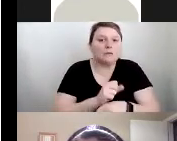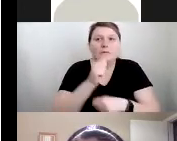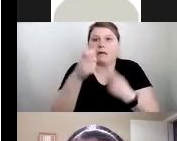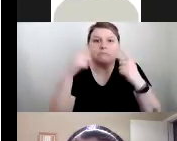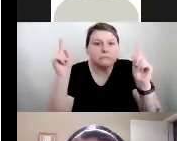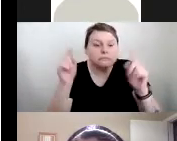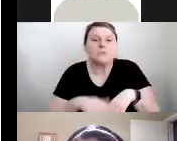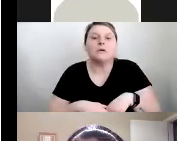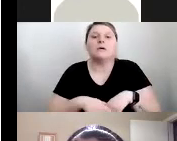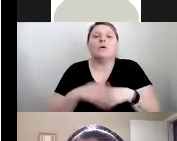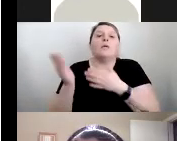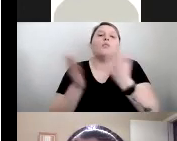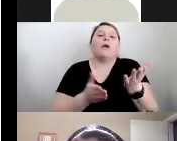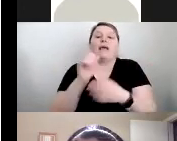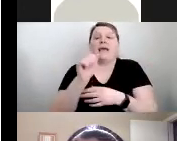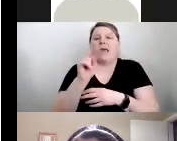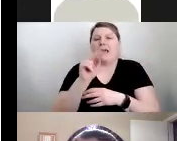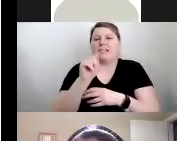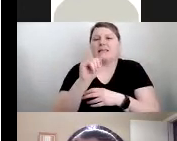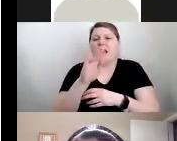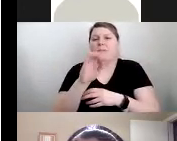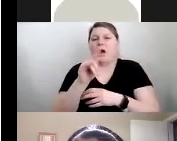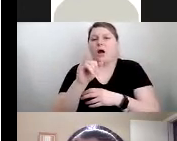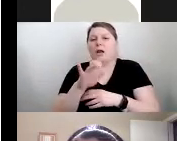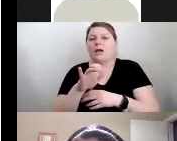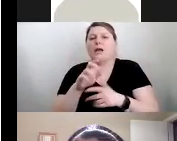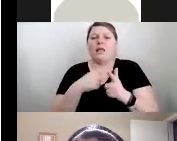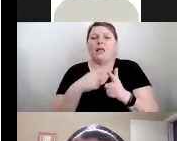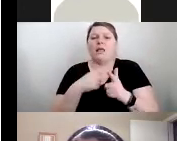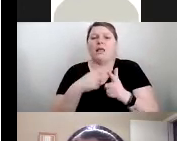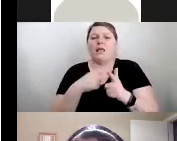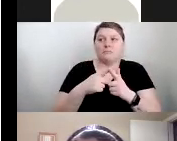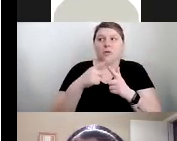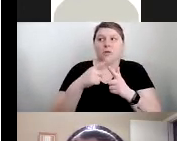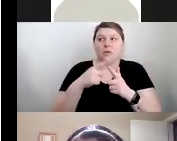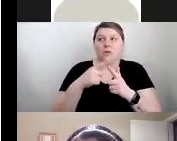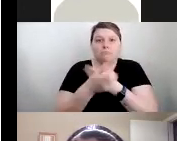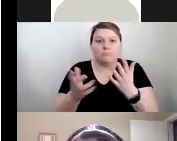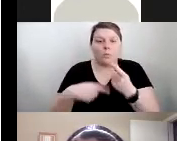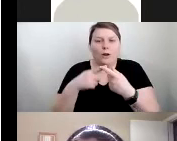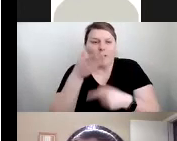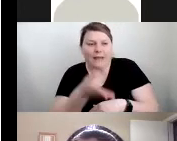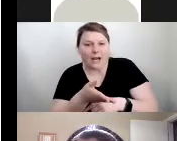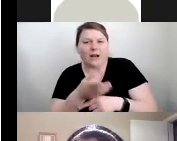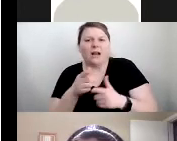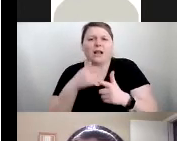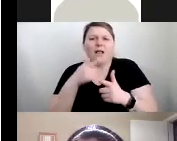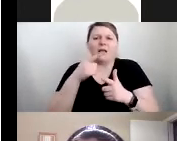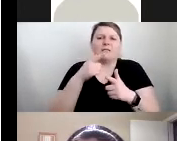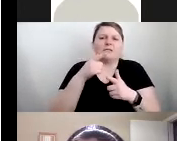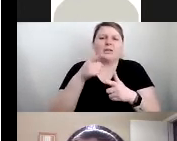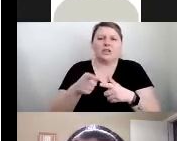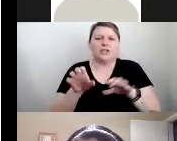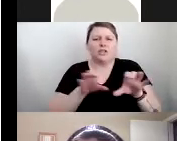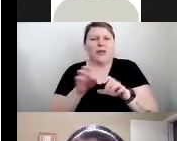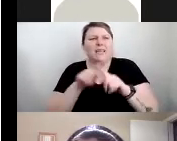or they'll take antibiotics, and then there's the need to give antibiotics once you're there. And all of a sudden you're practicing a different form of medicine than what